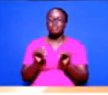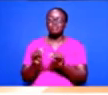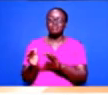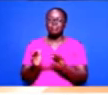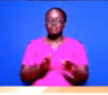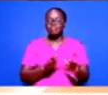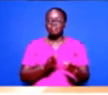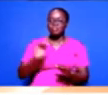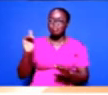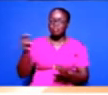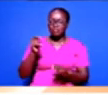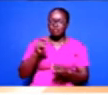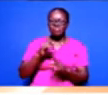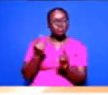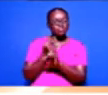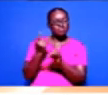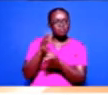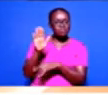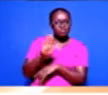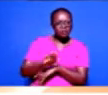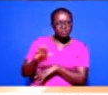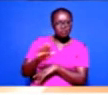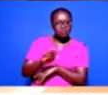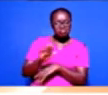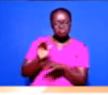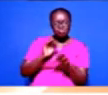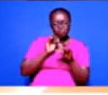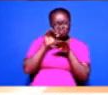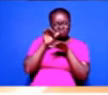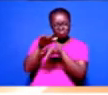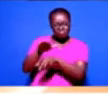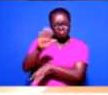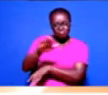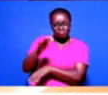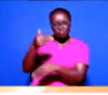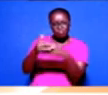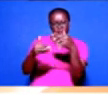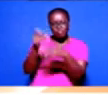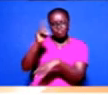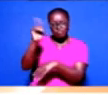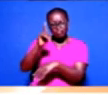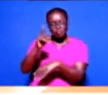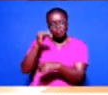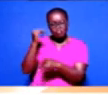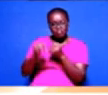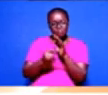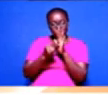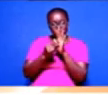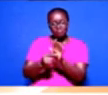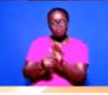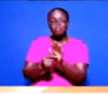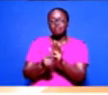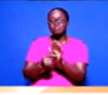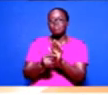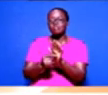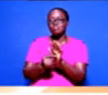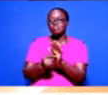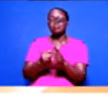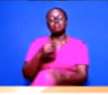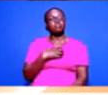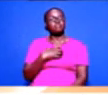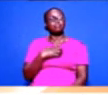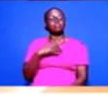Kenyans from all walks of life trooped to Parliament buildings in Nairobi to pay their last respects to the late retired President Mwai